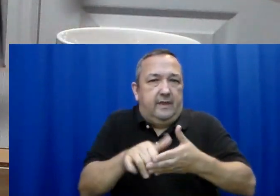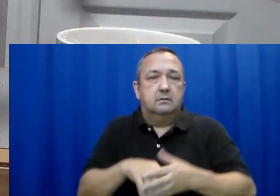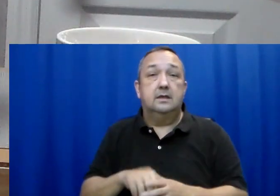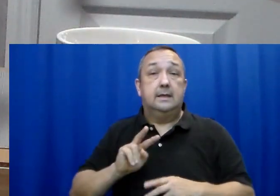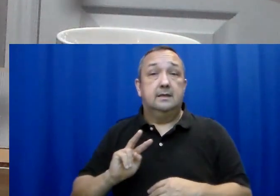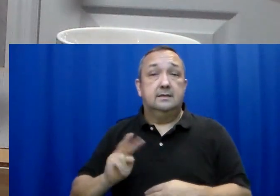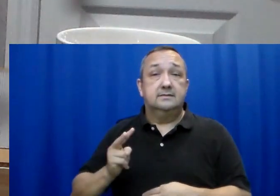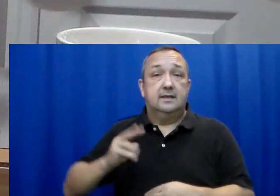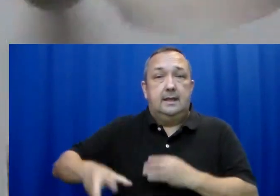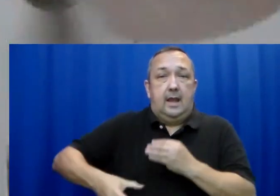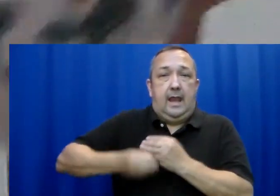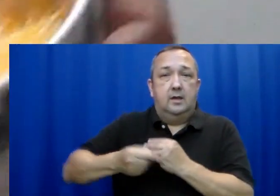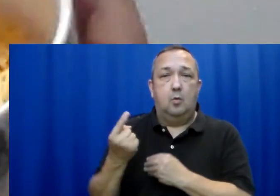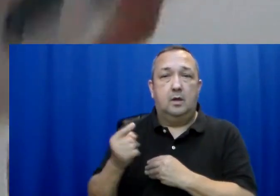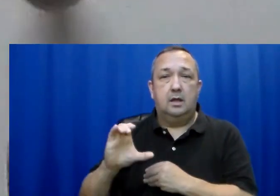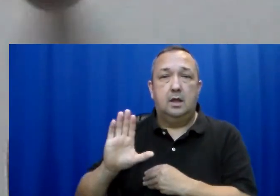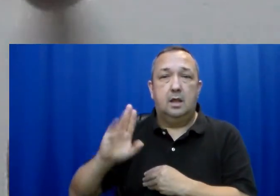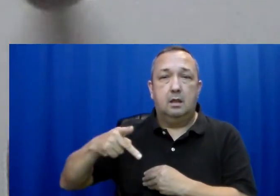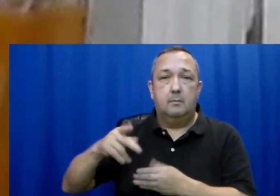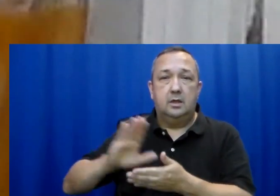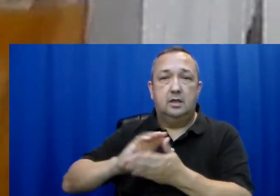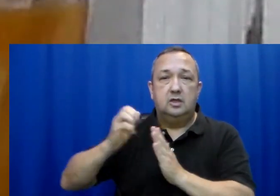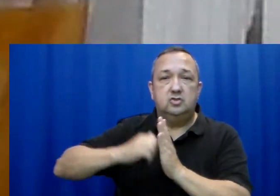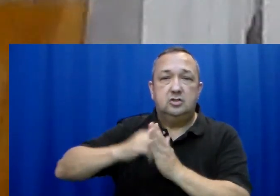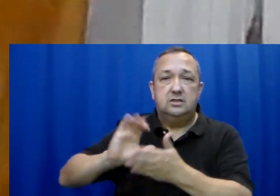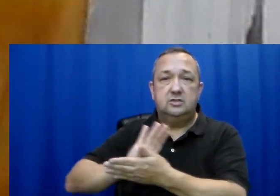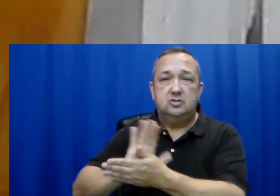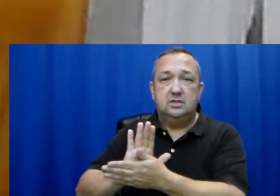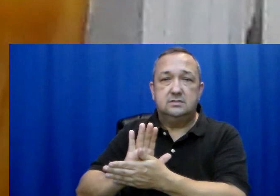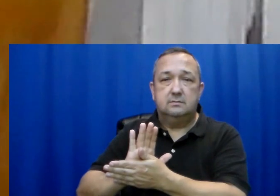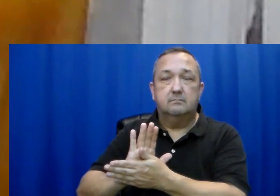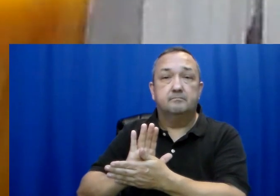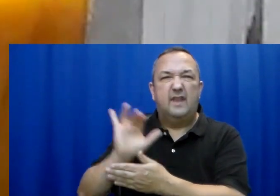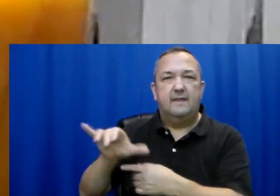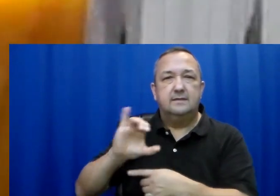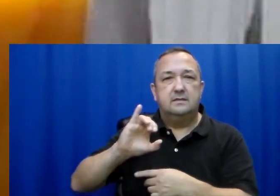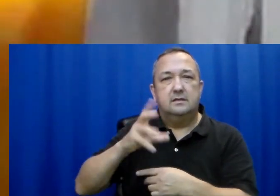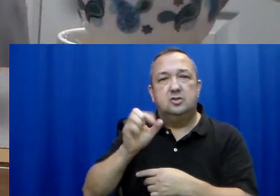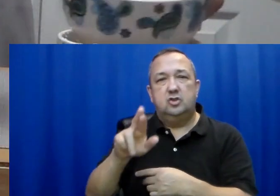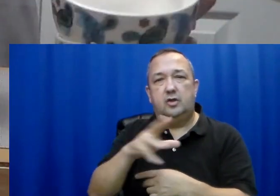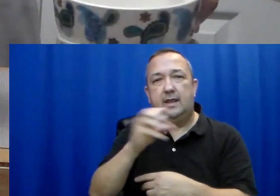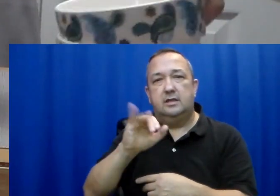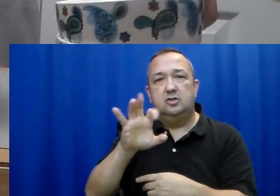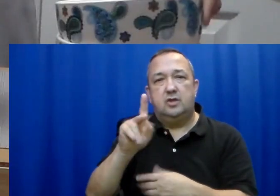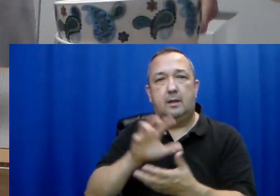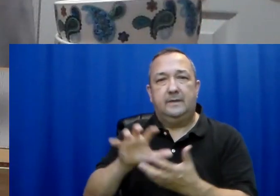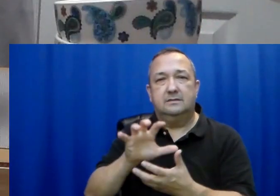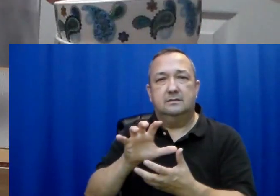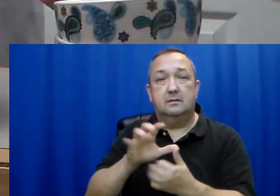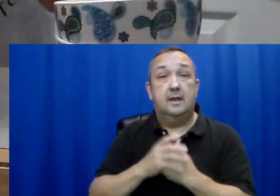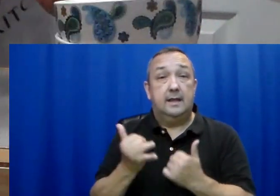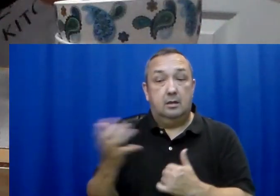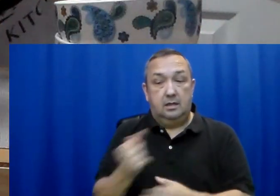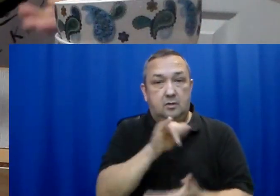we're going to add 1 cup of shredded cheese, your choice. This happens to be cheddar and jack mix. Now, take this to the